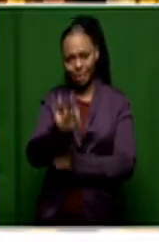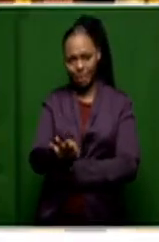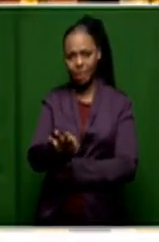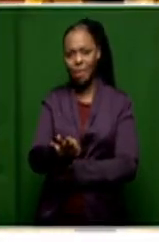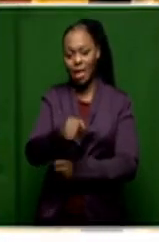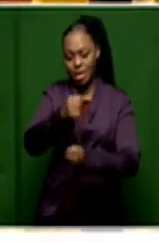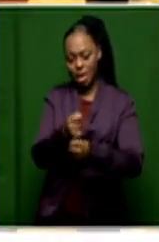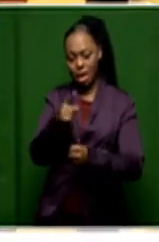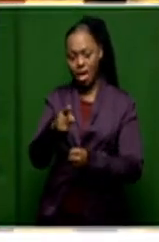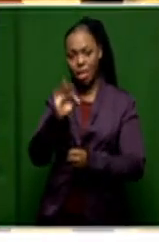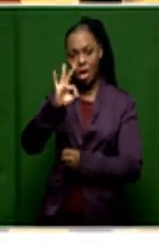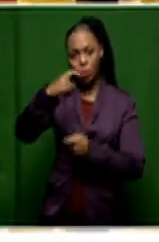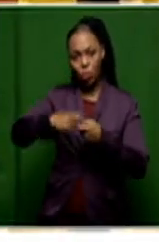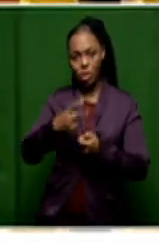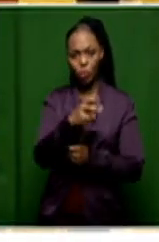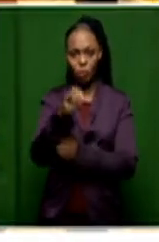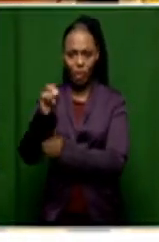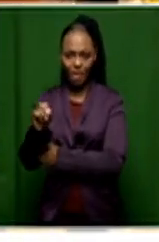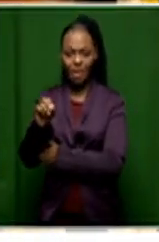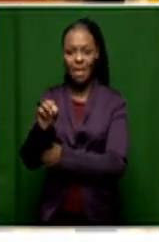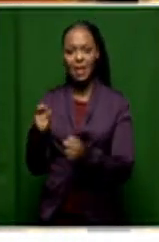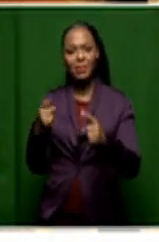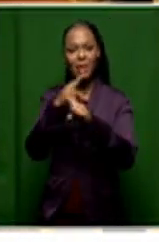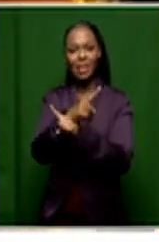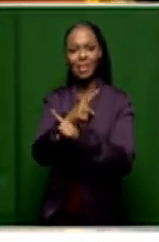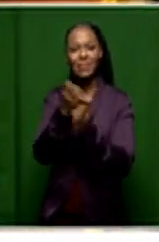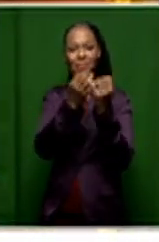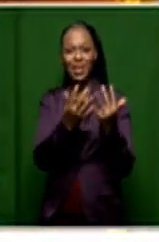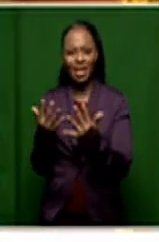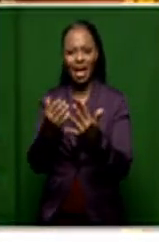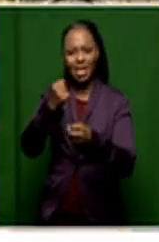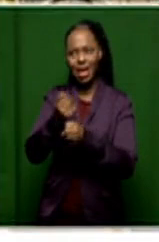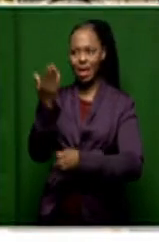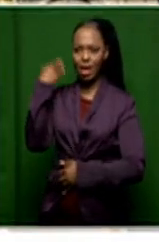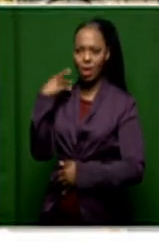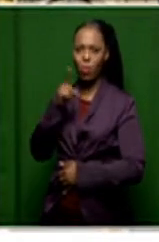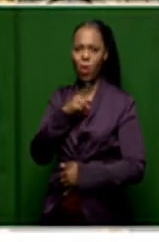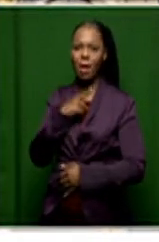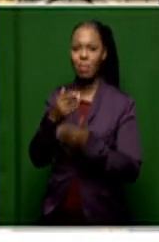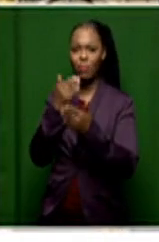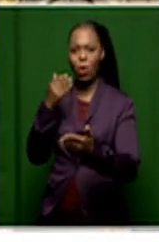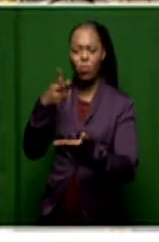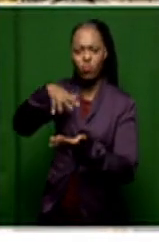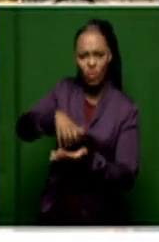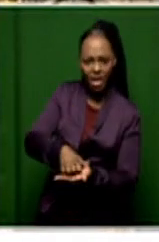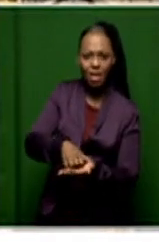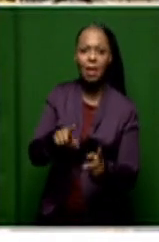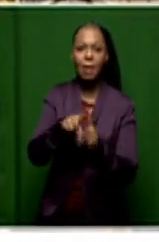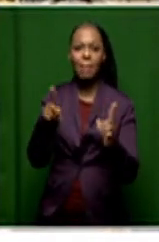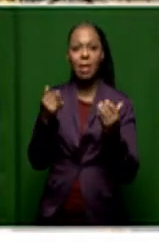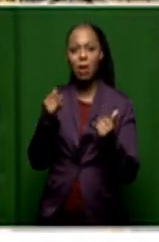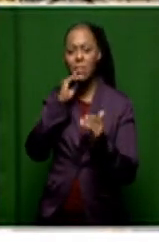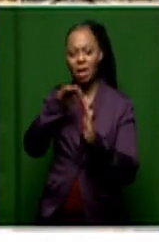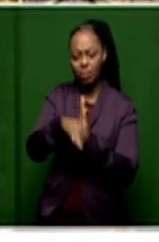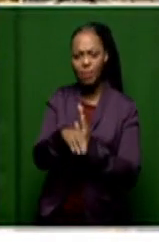of 2020 is versus a figure a year ago that was already very weak. And we need to then